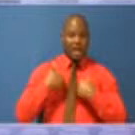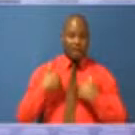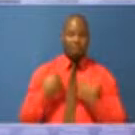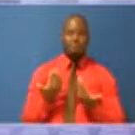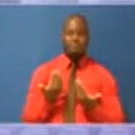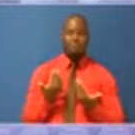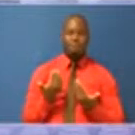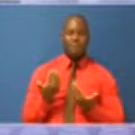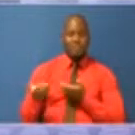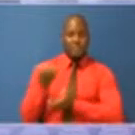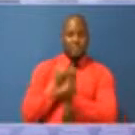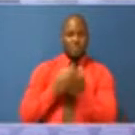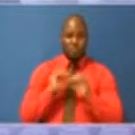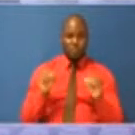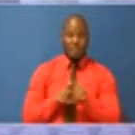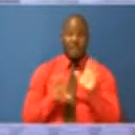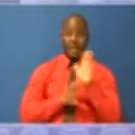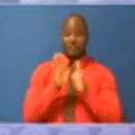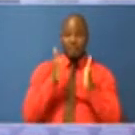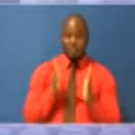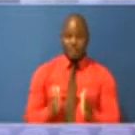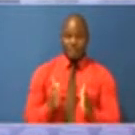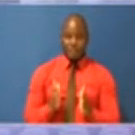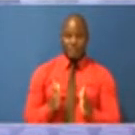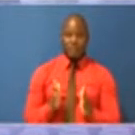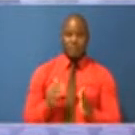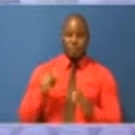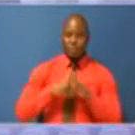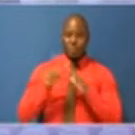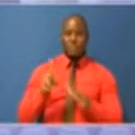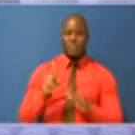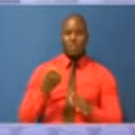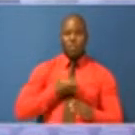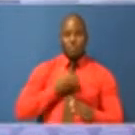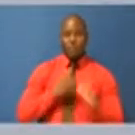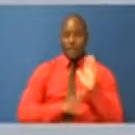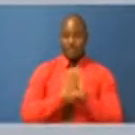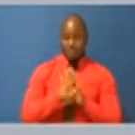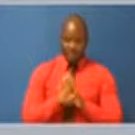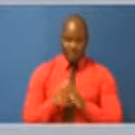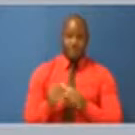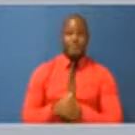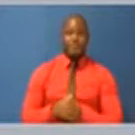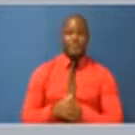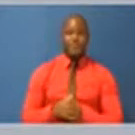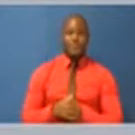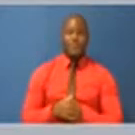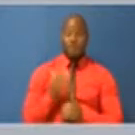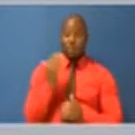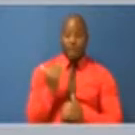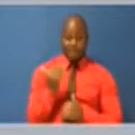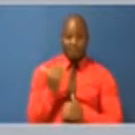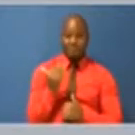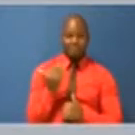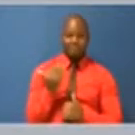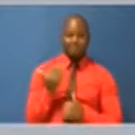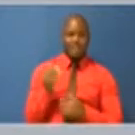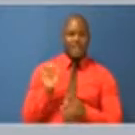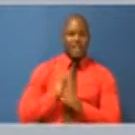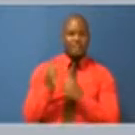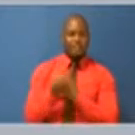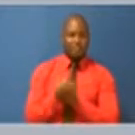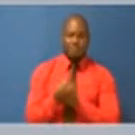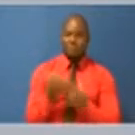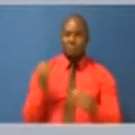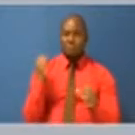atmosphere of the business as a developer you start your development and uh because of the atmosphere you're